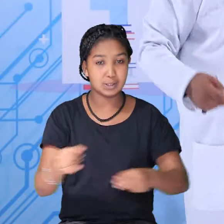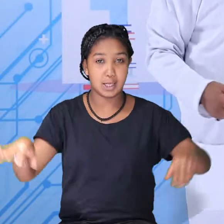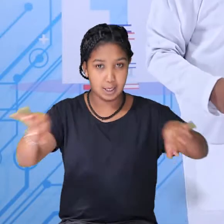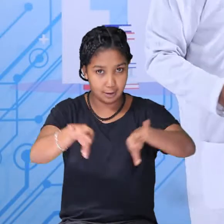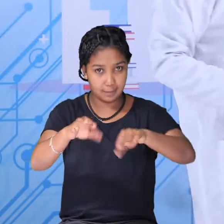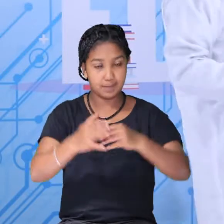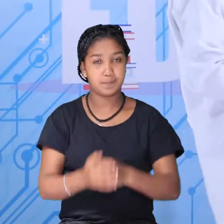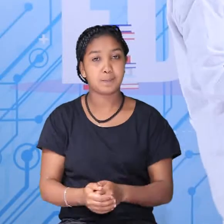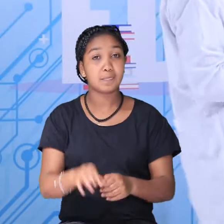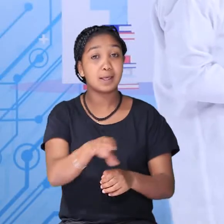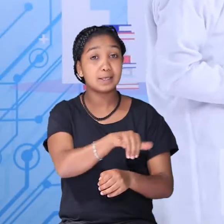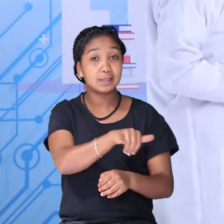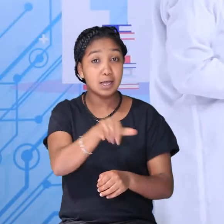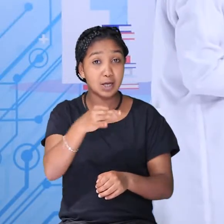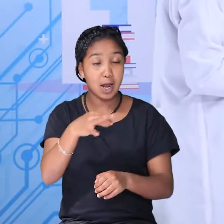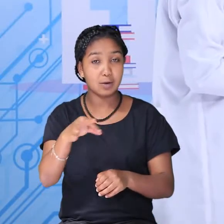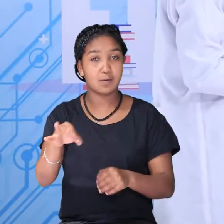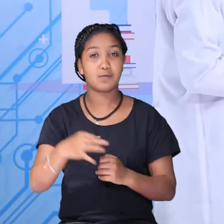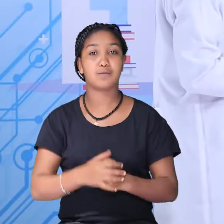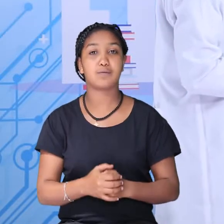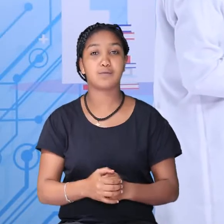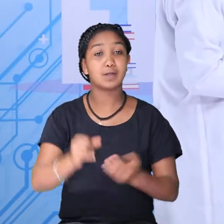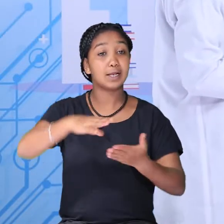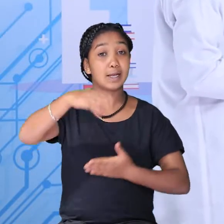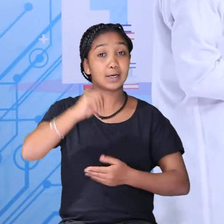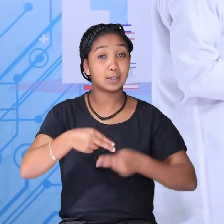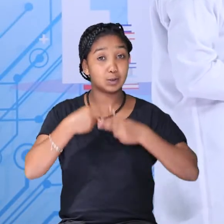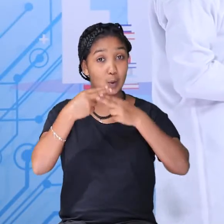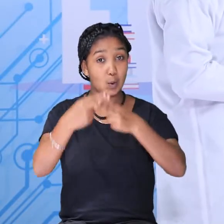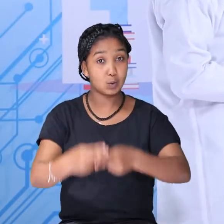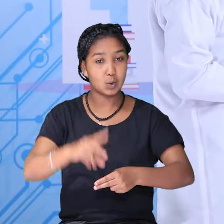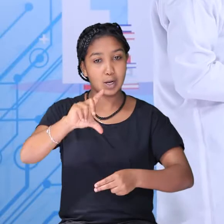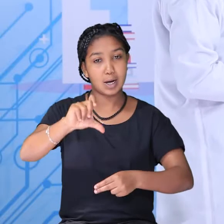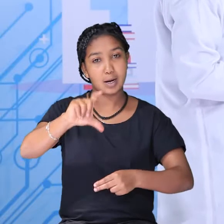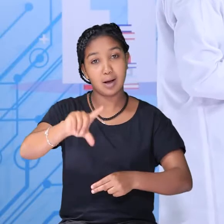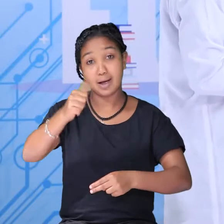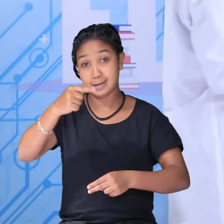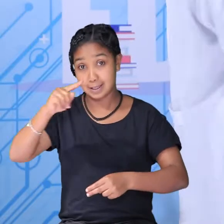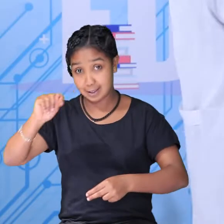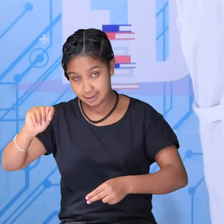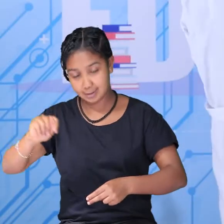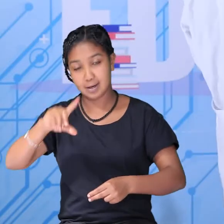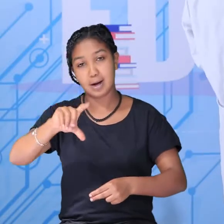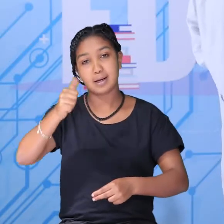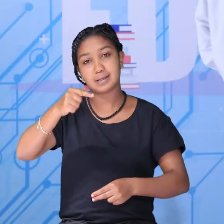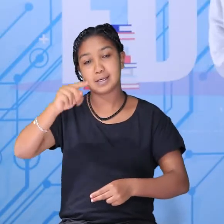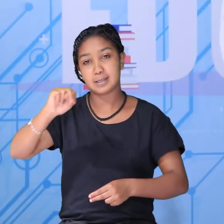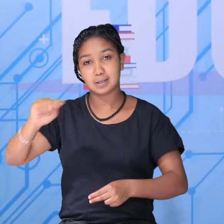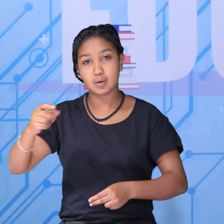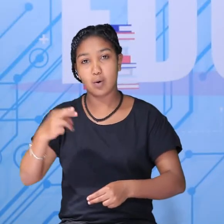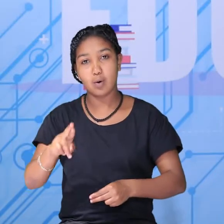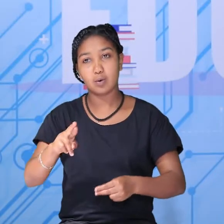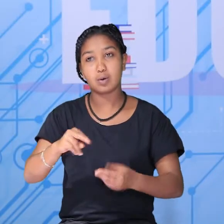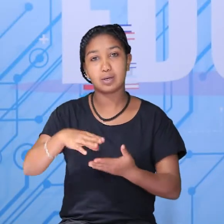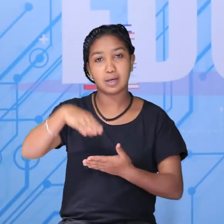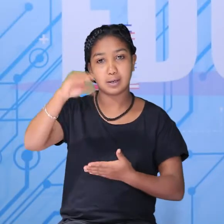needed. Such kind of learning is called latent learning, and this type of